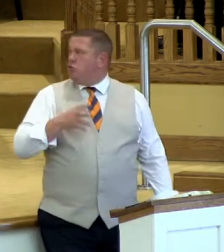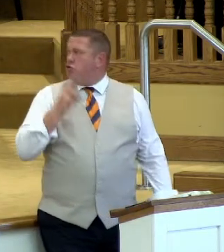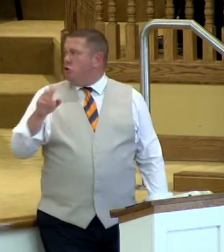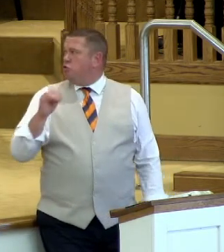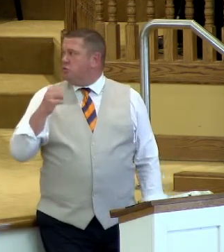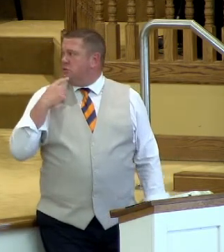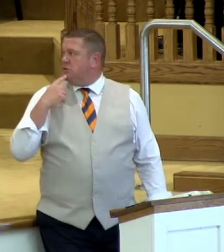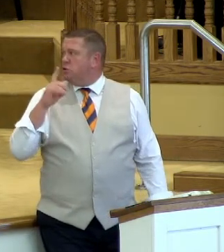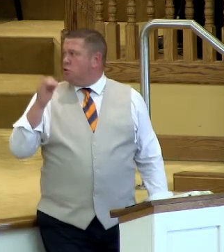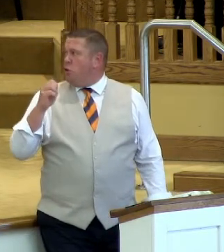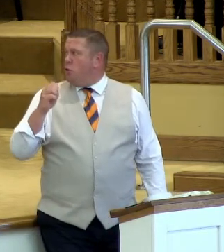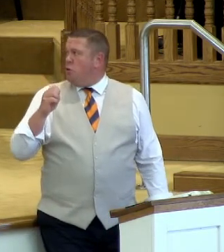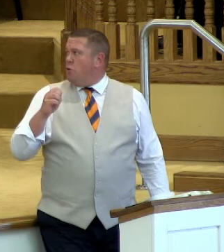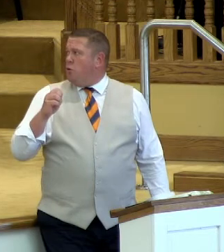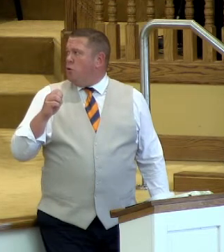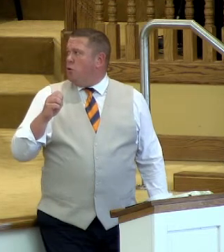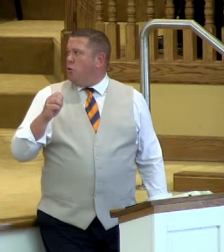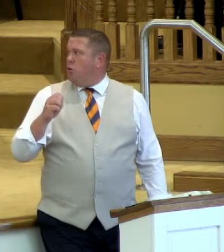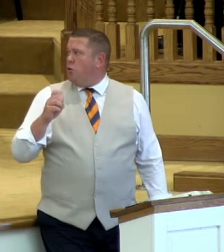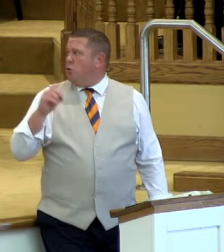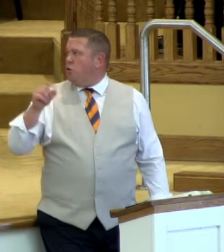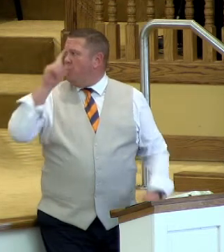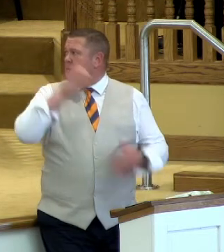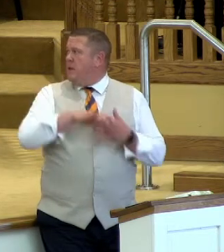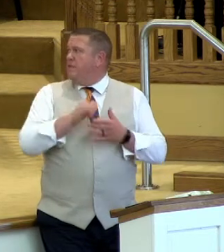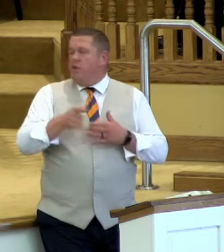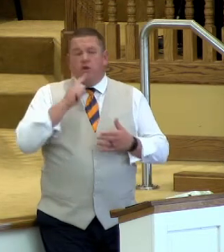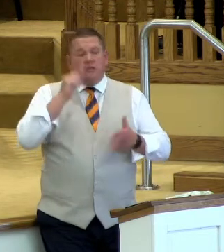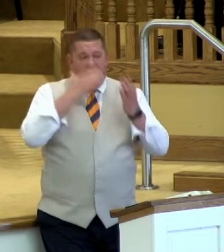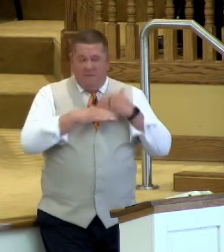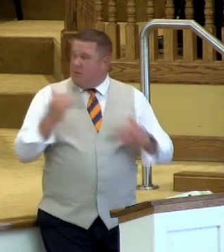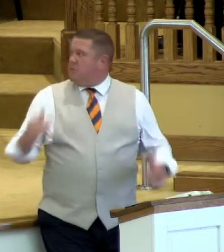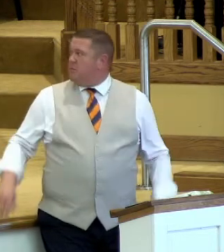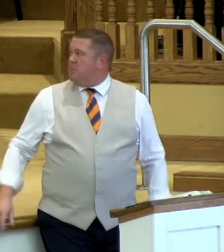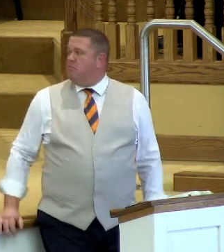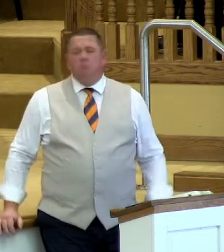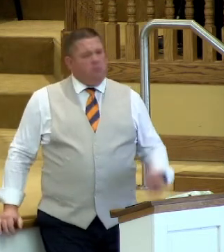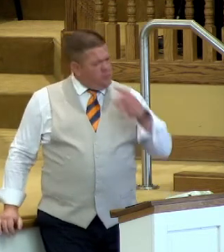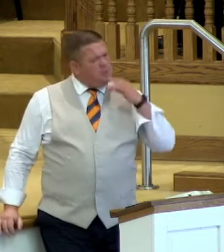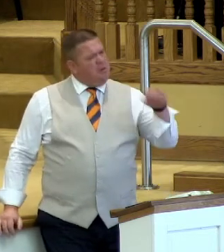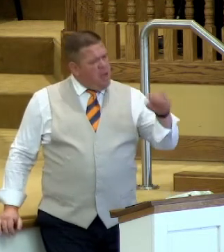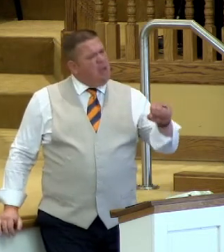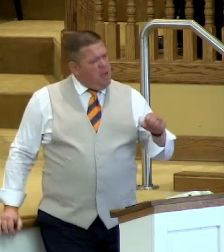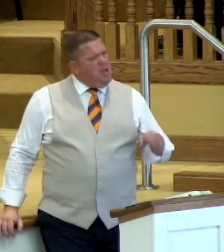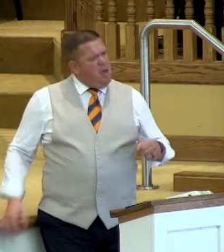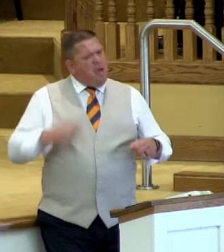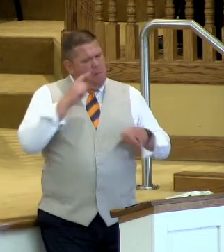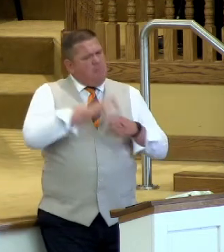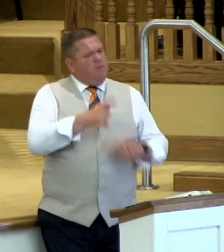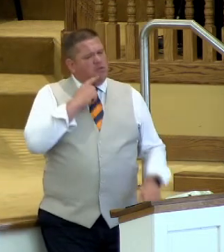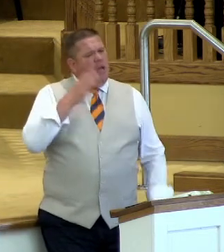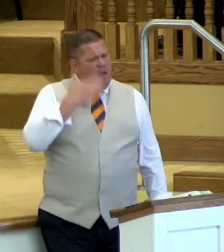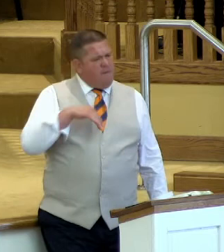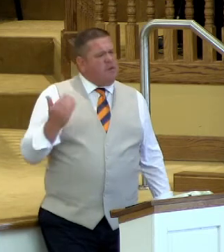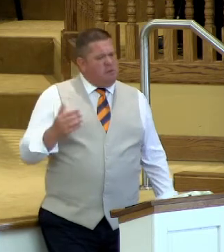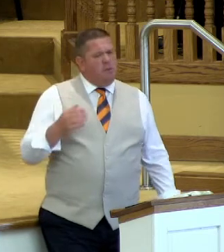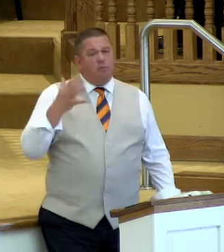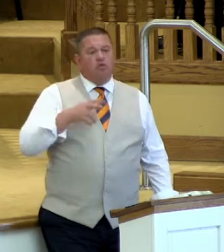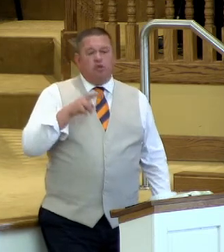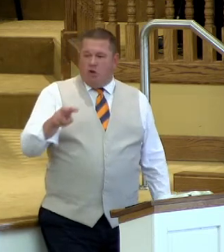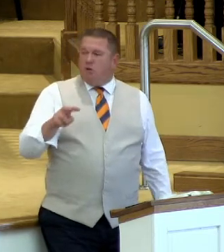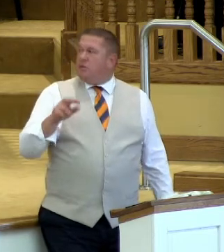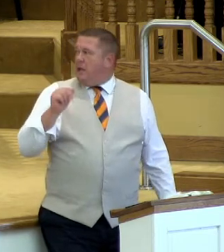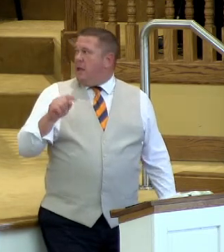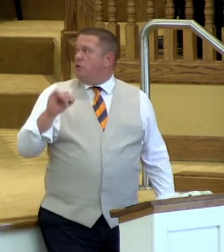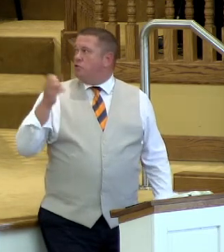preacher looks at Joe, he says, Joe, do you believe that there's a heaven? And Joe goes, yeah, I believe there's a heaven. And the preacher